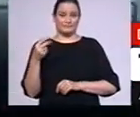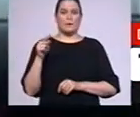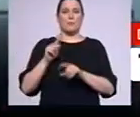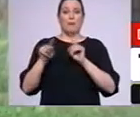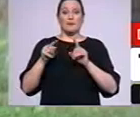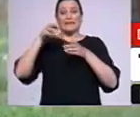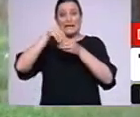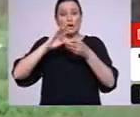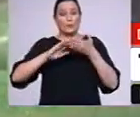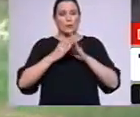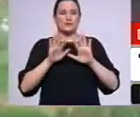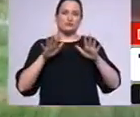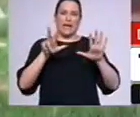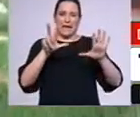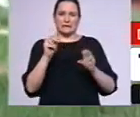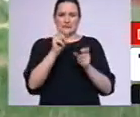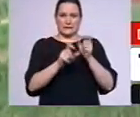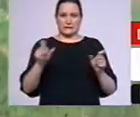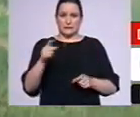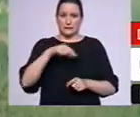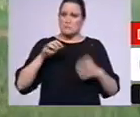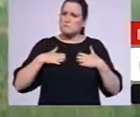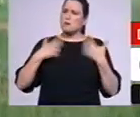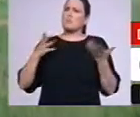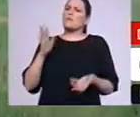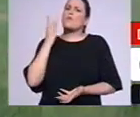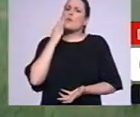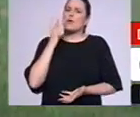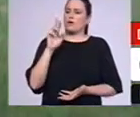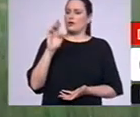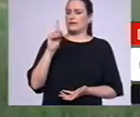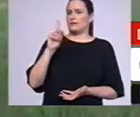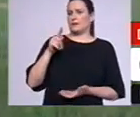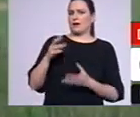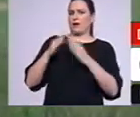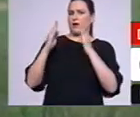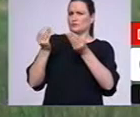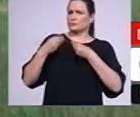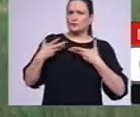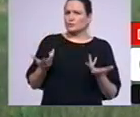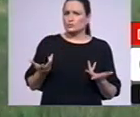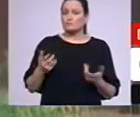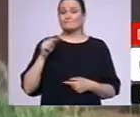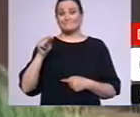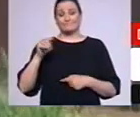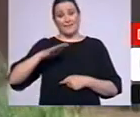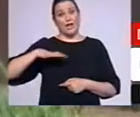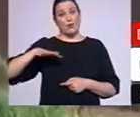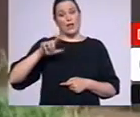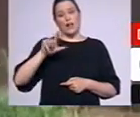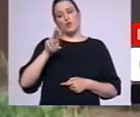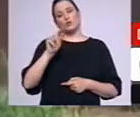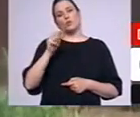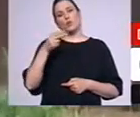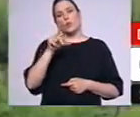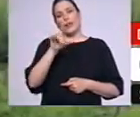Daveyton residents deeply frustrated that they've yet to receive an RDP home. This is the area of Chief Albert Lutuli near Daveyton,